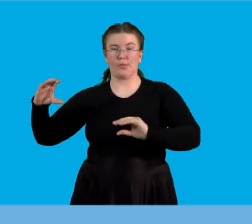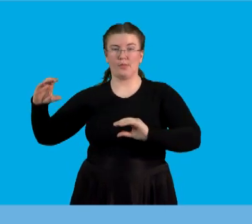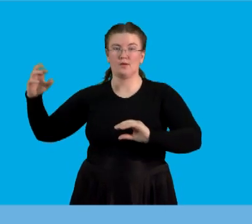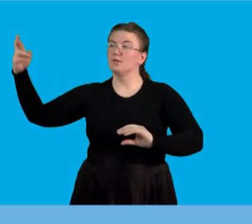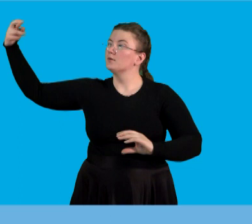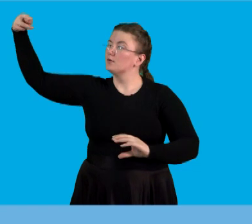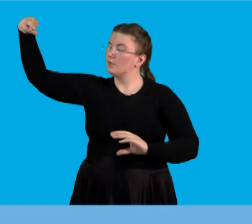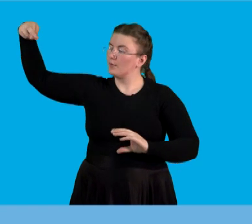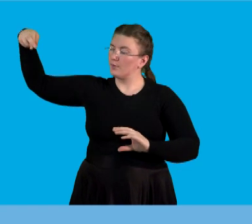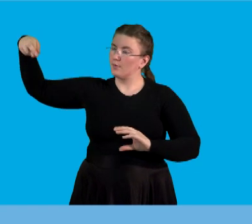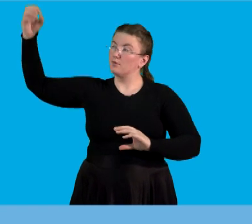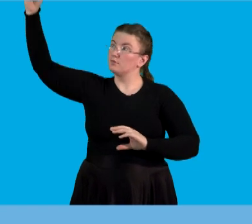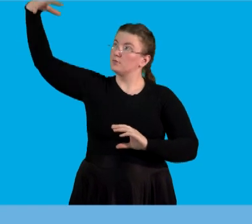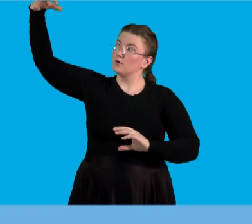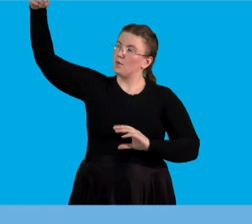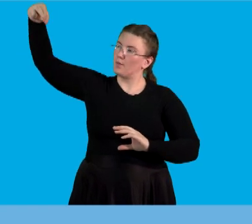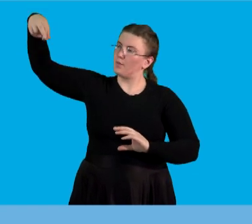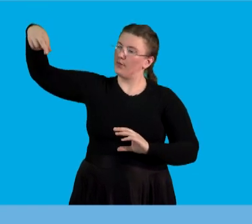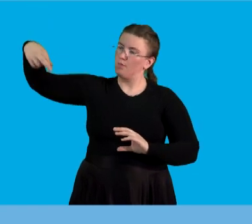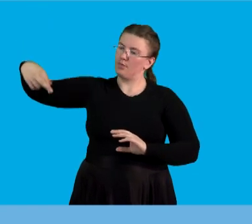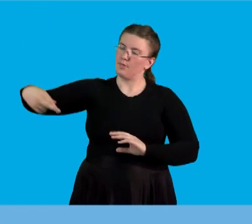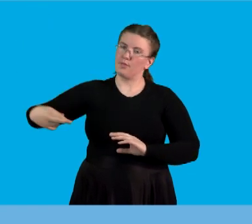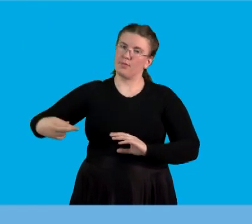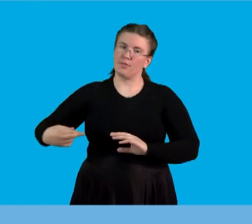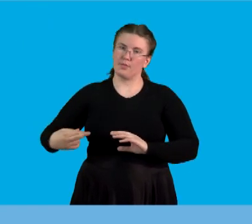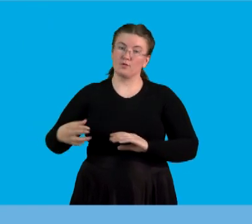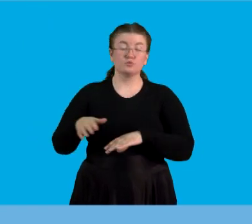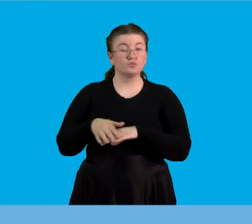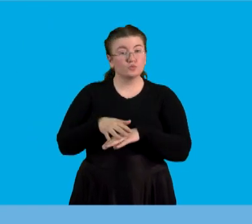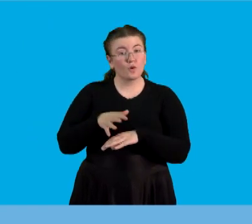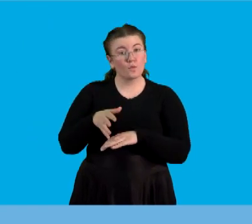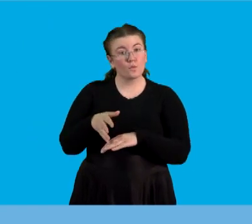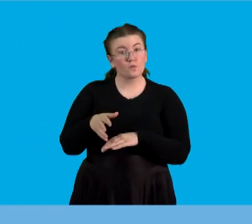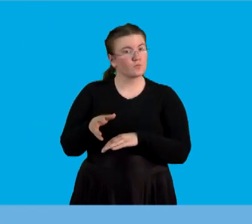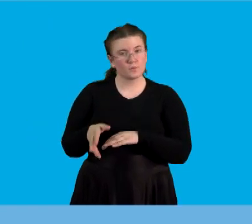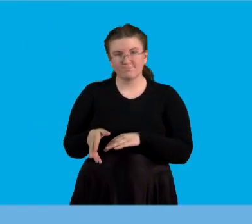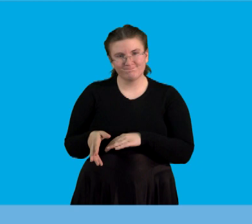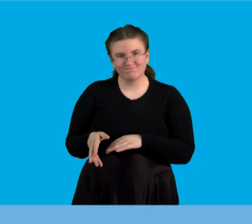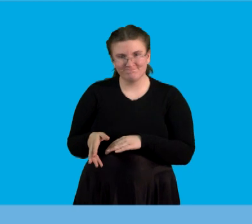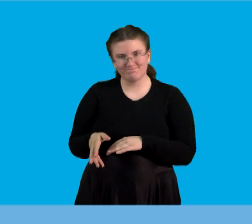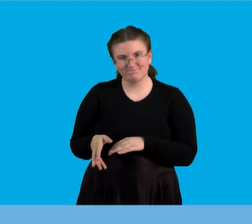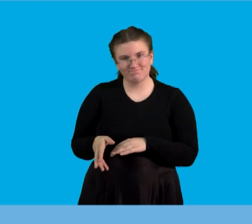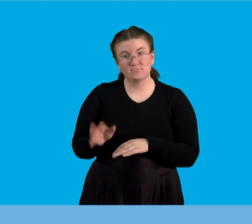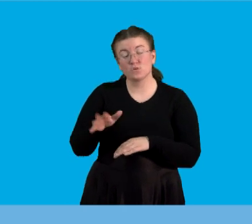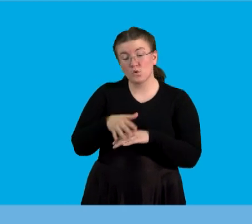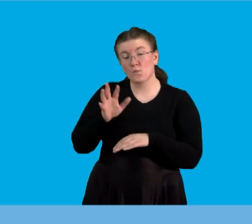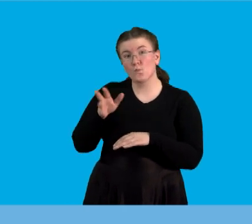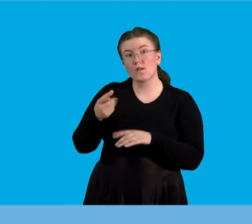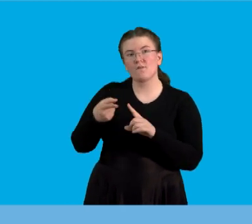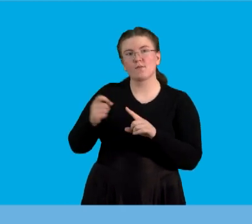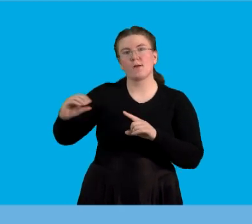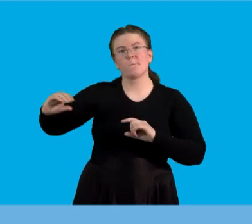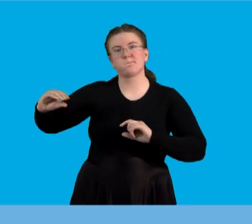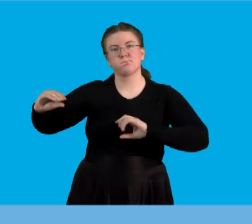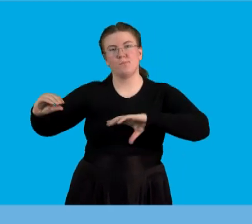medium to a less dense medium, remember, here the speed of this light is going to slow down, but then here from more dense